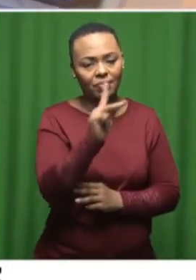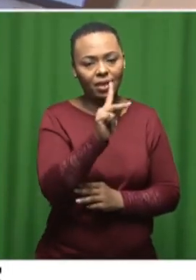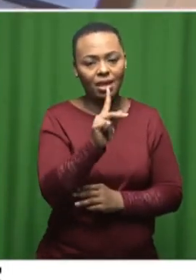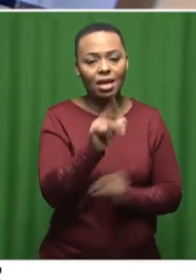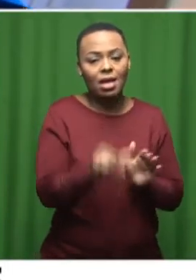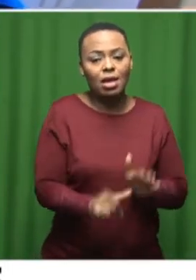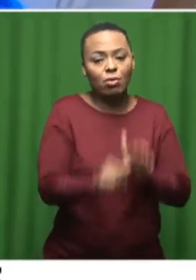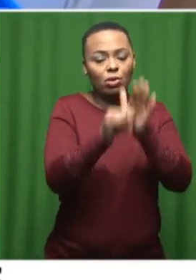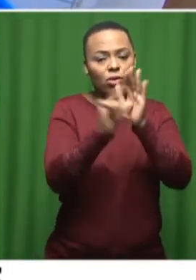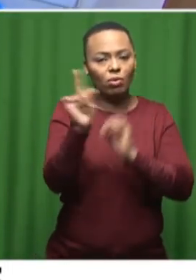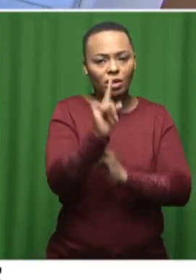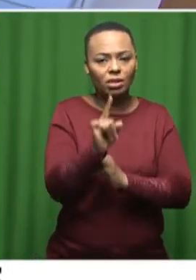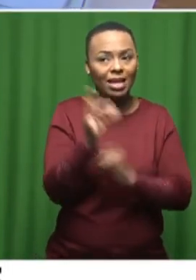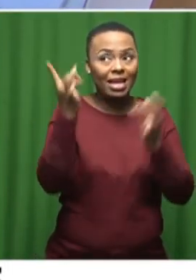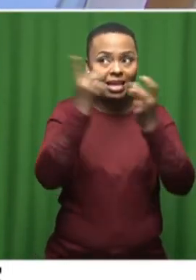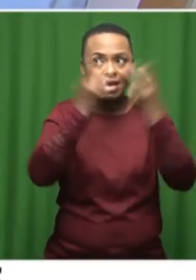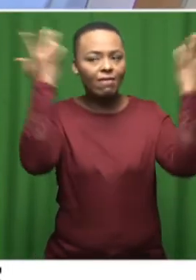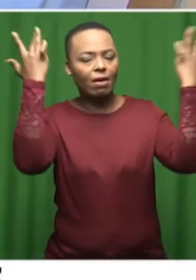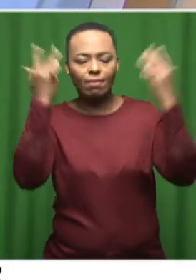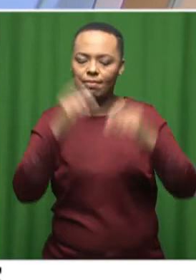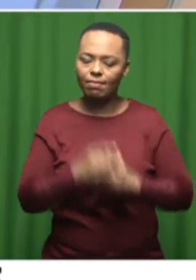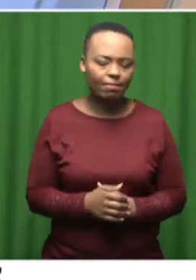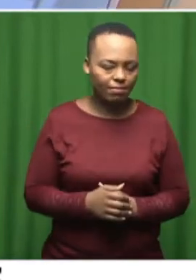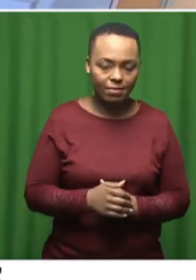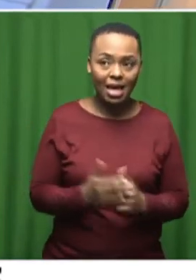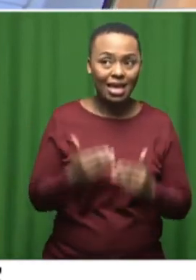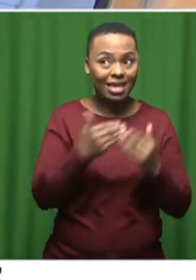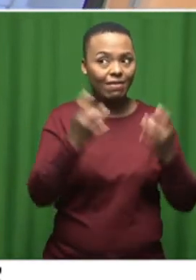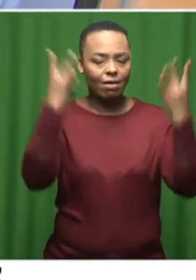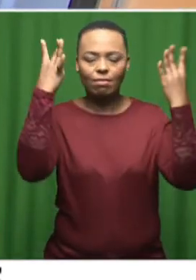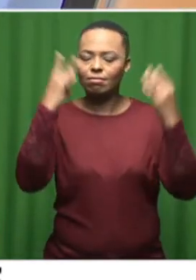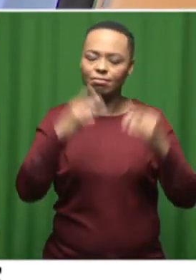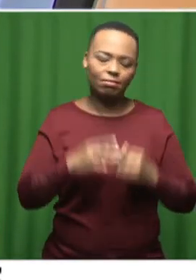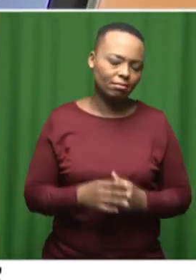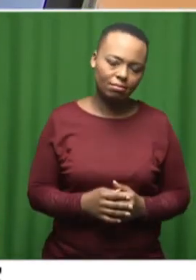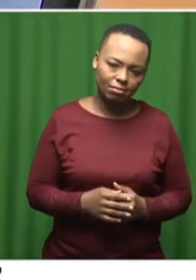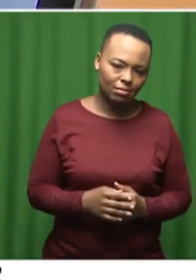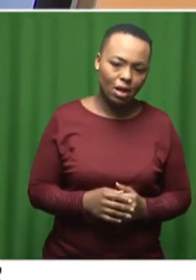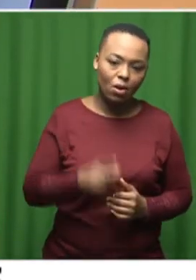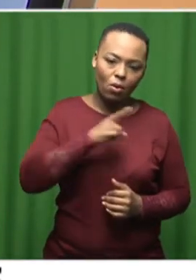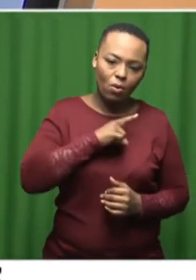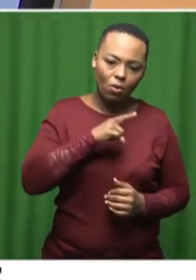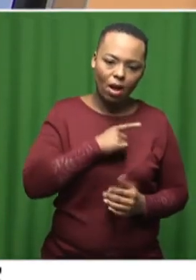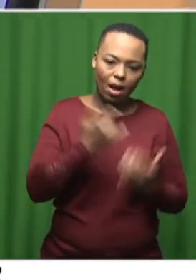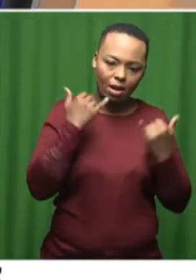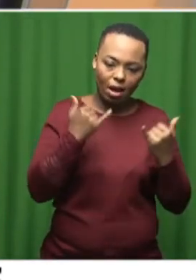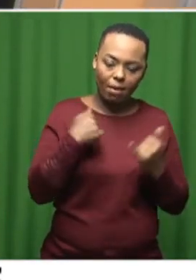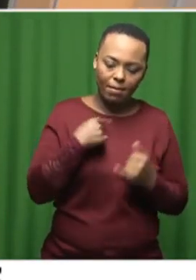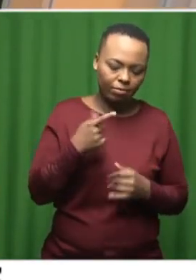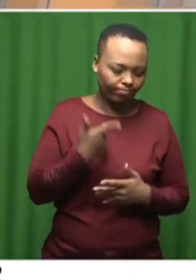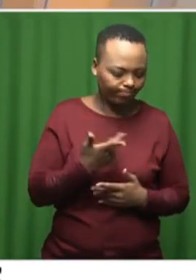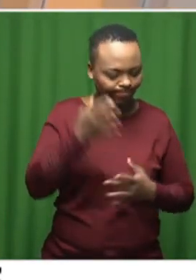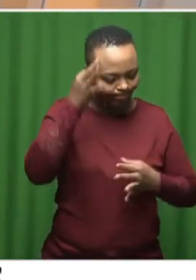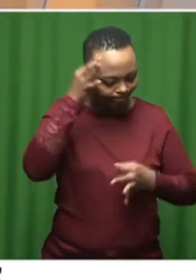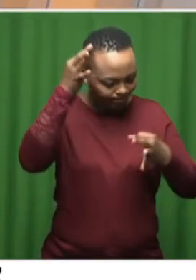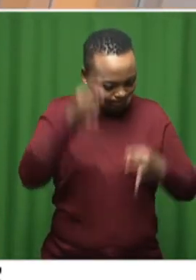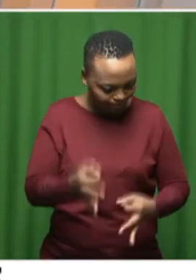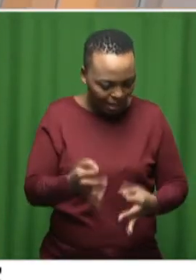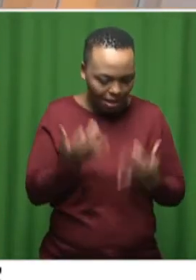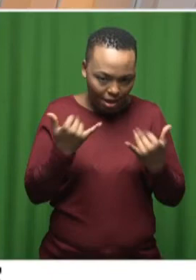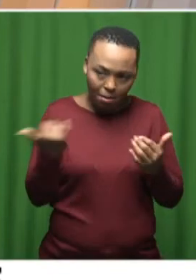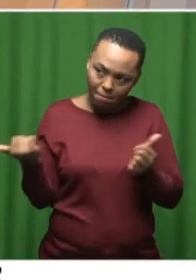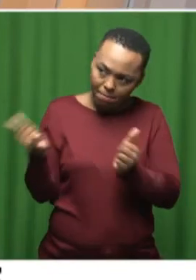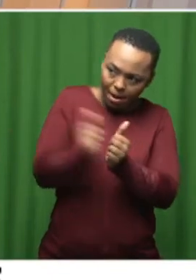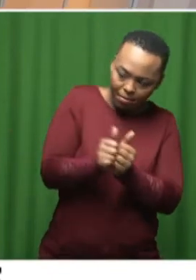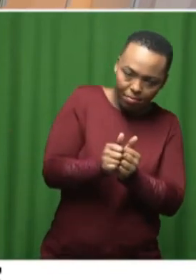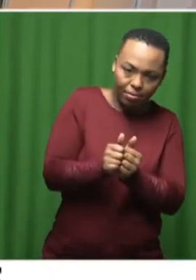that you mustn't give up. Where I am, we have decided that Unmute is our associated companies. And that is where